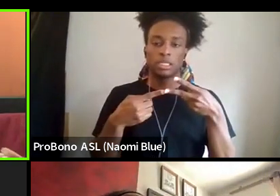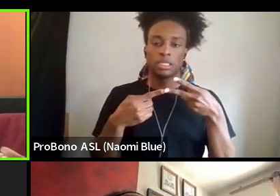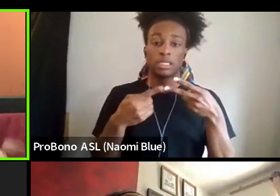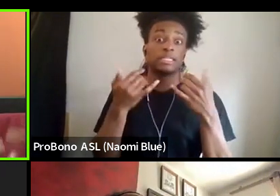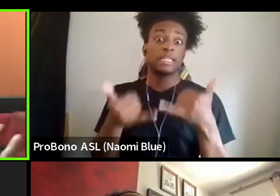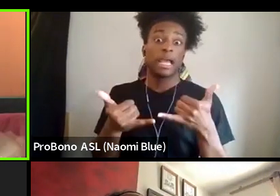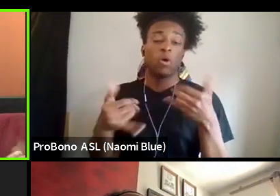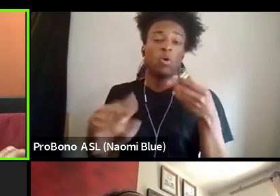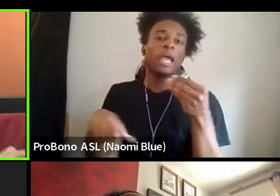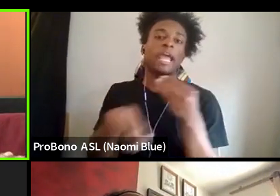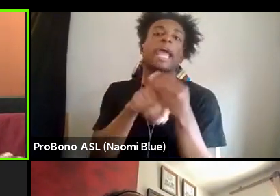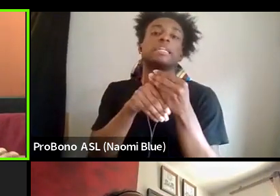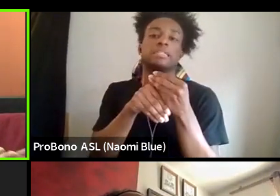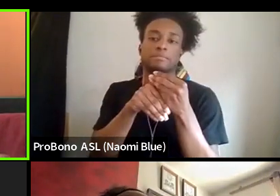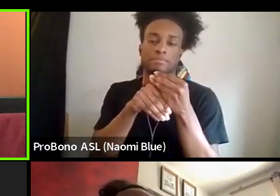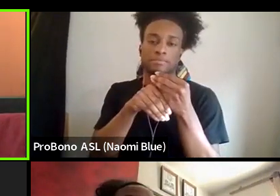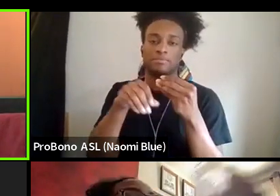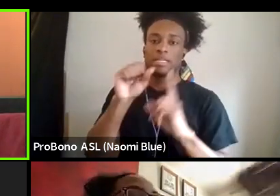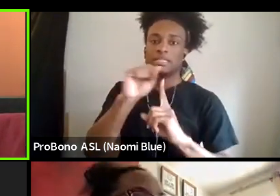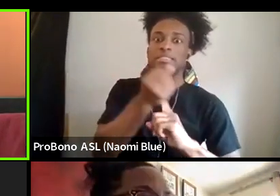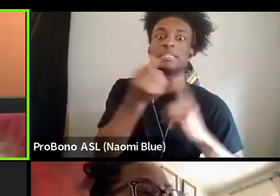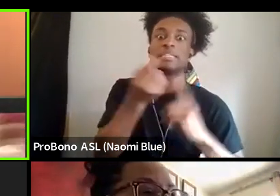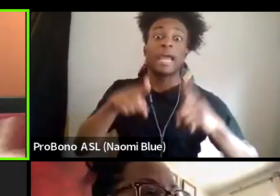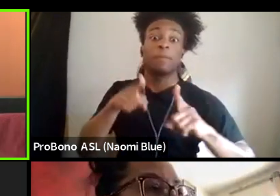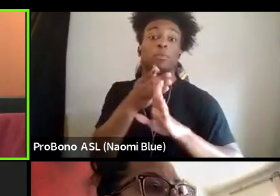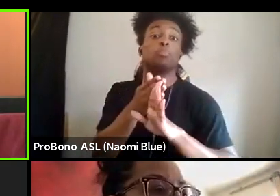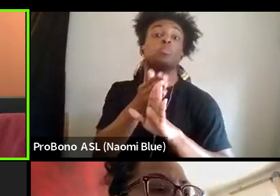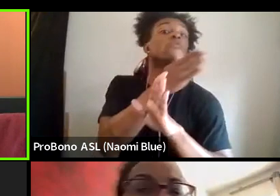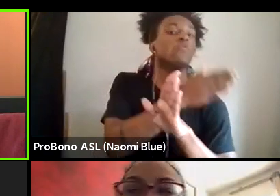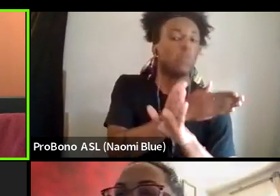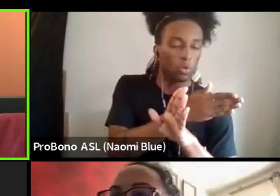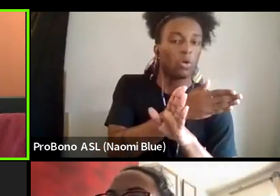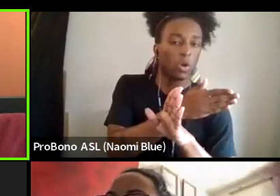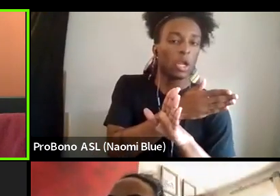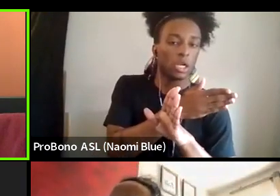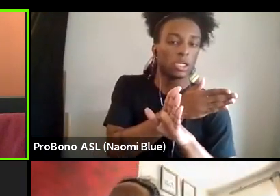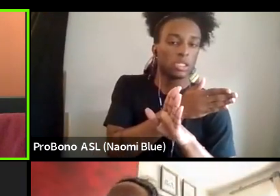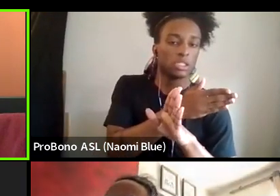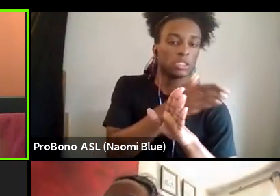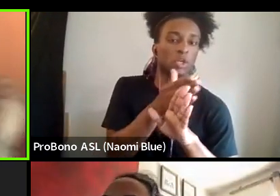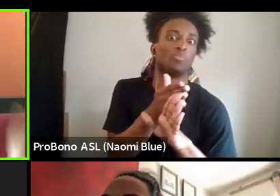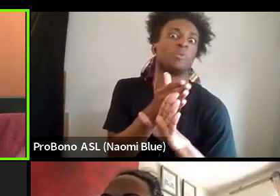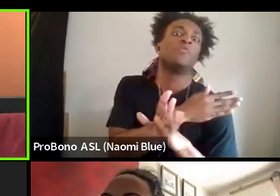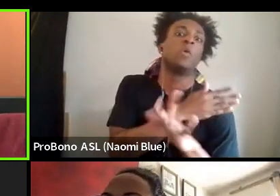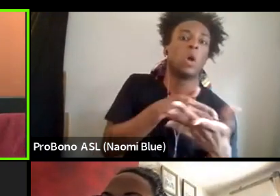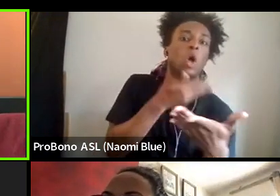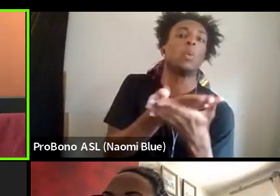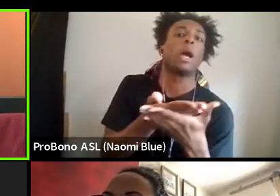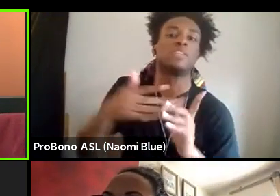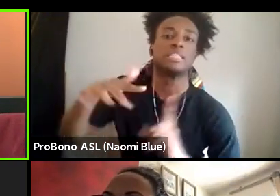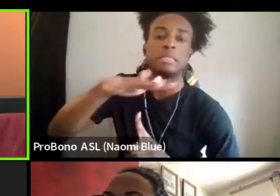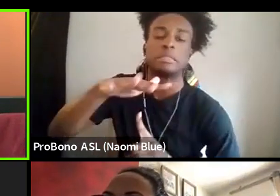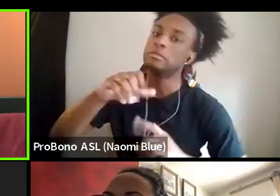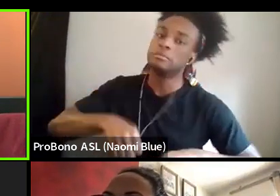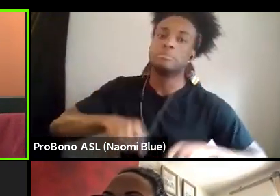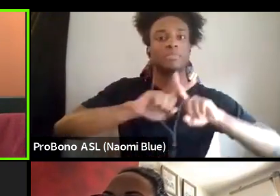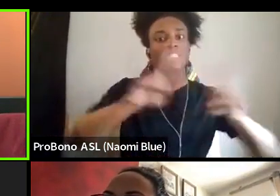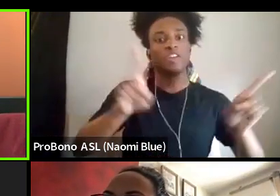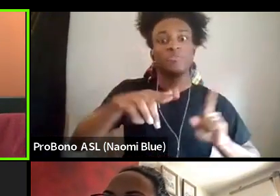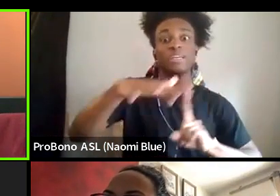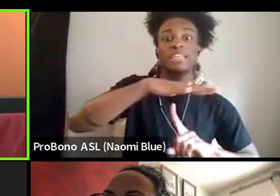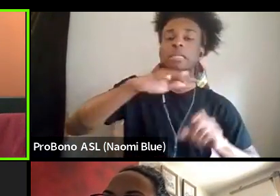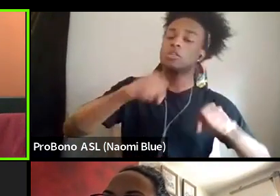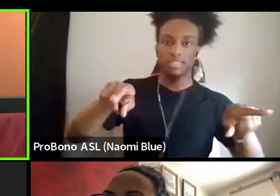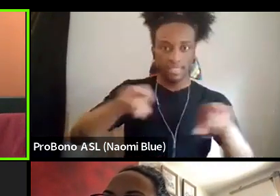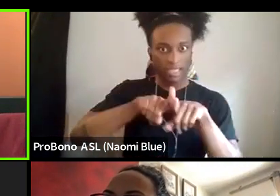this, before getting to that spot or getting to that setting that you were at. It could be a whole different setting. It could be even the same